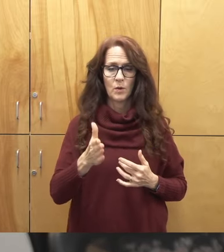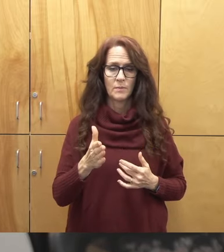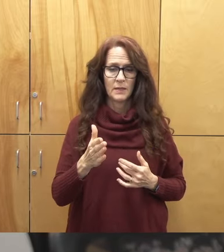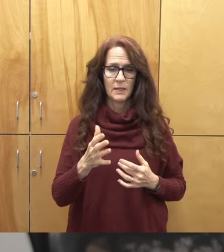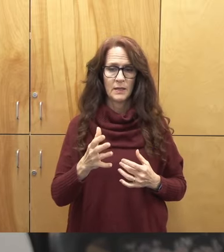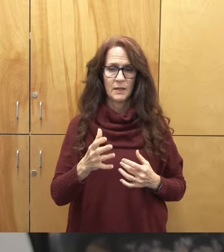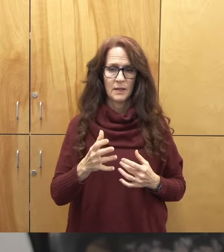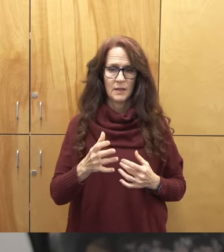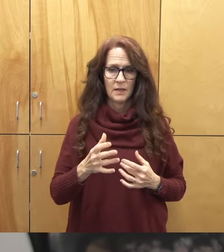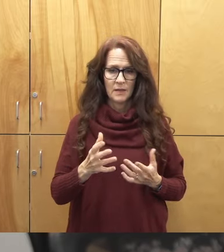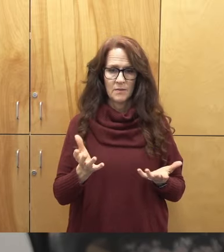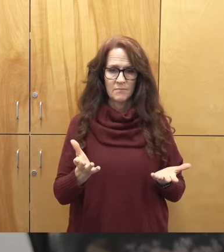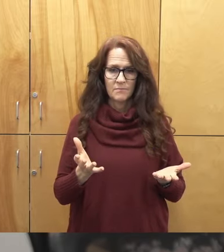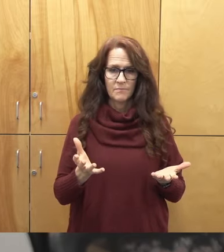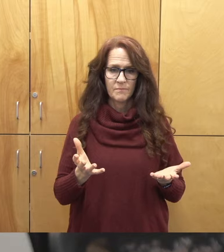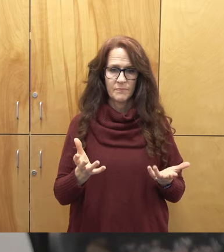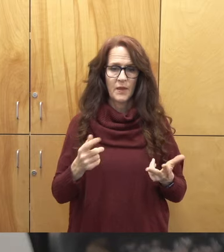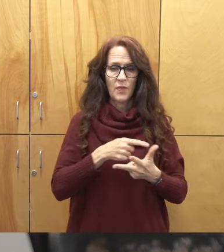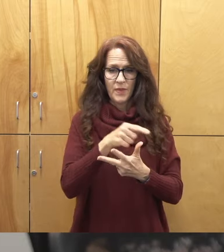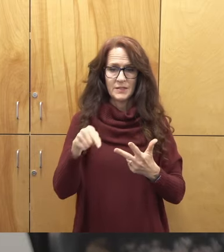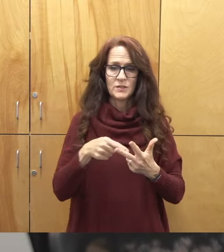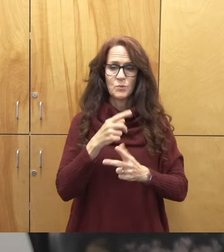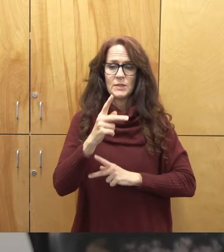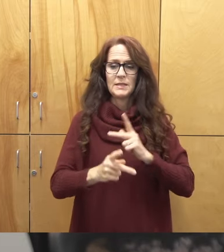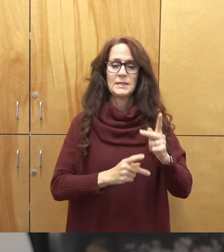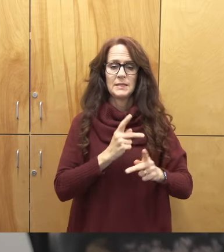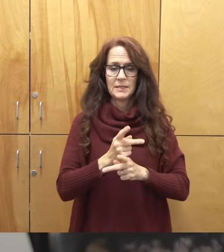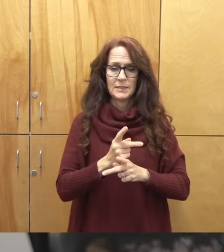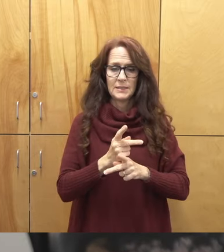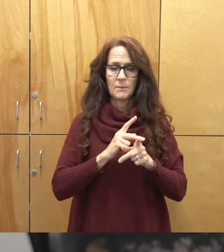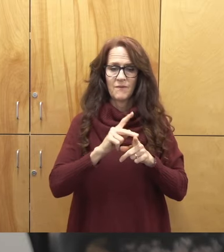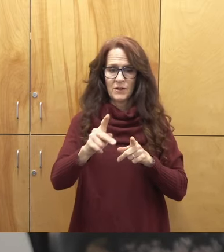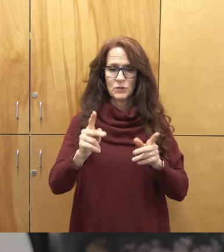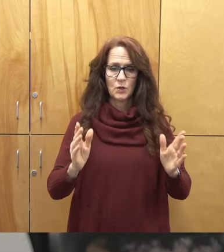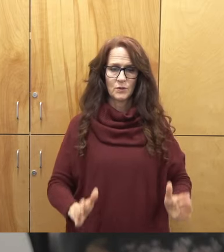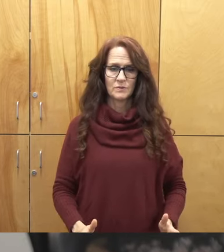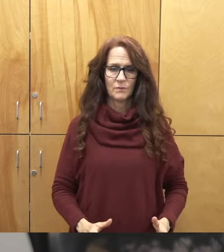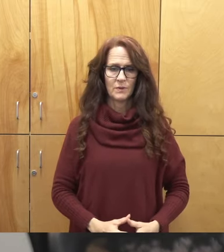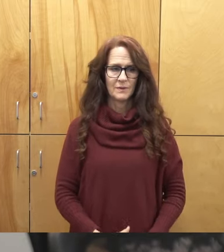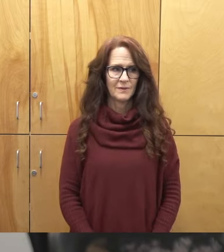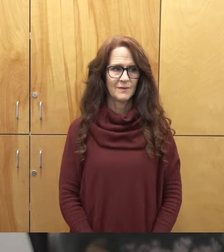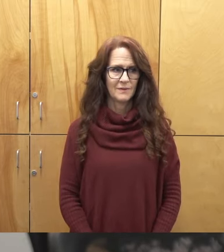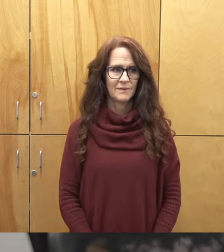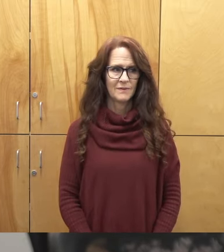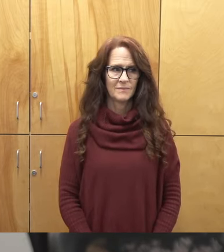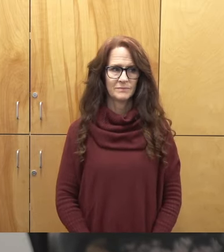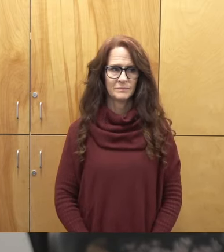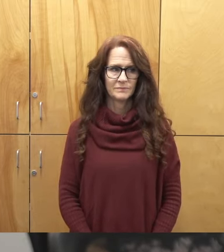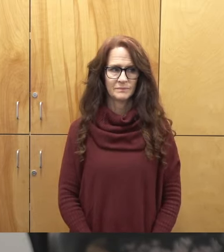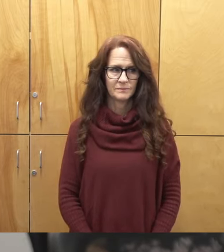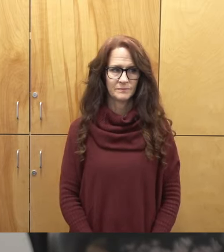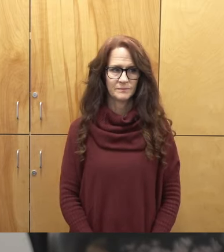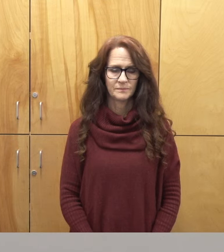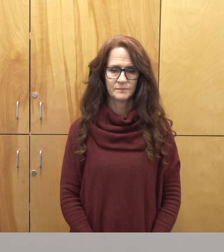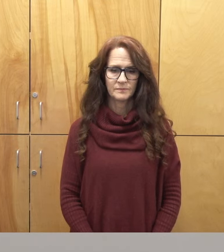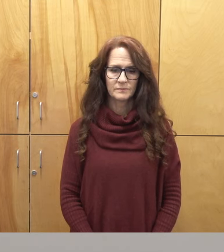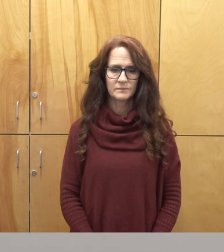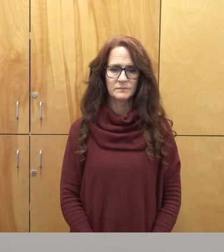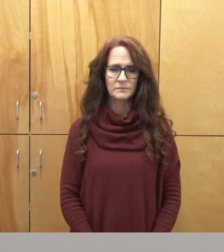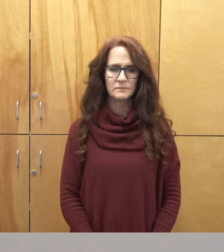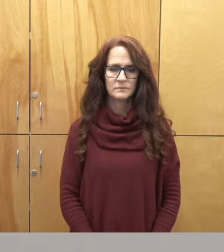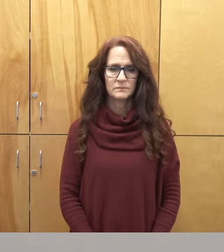captured by these three types of professionals. Mm-hmm. So, and the addition of